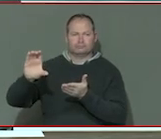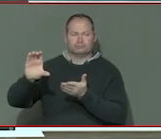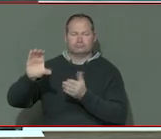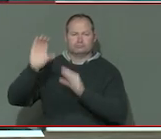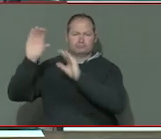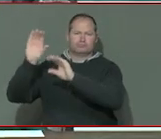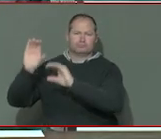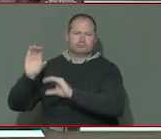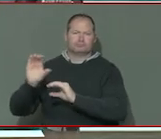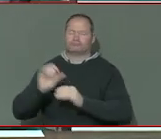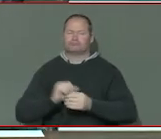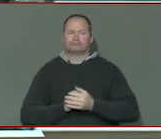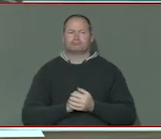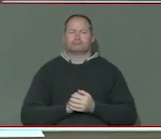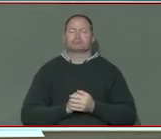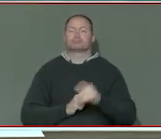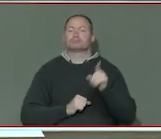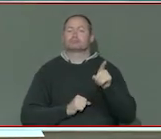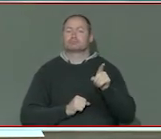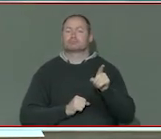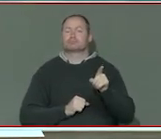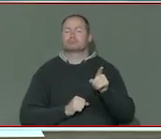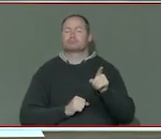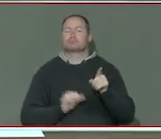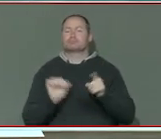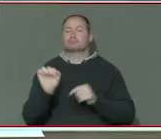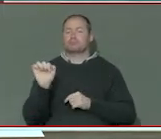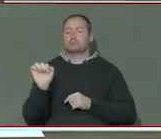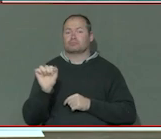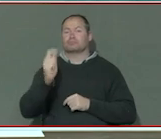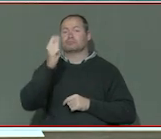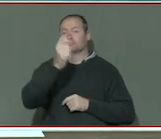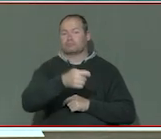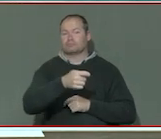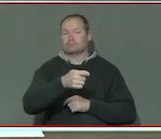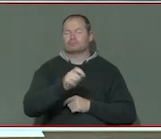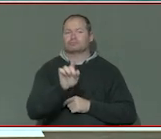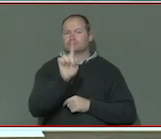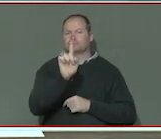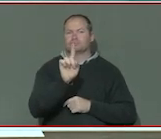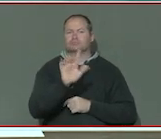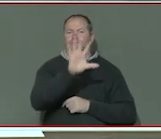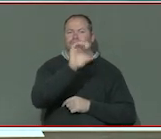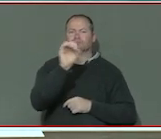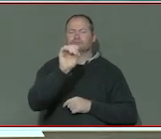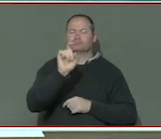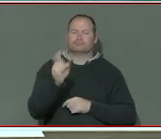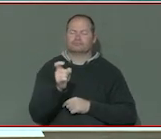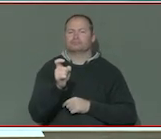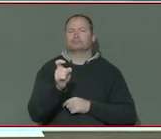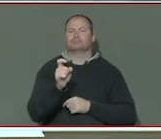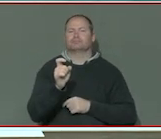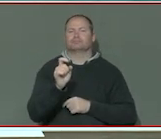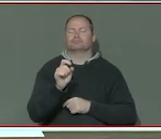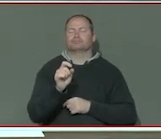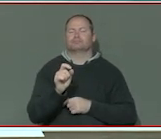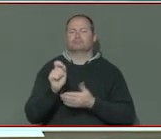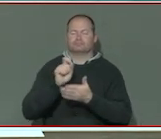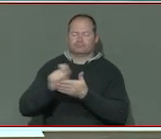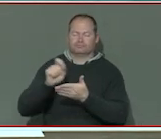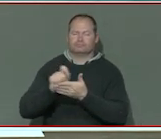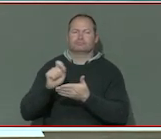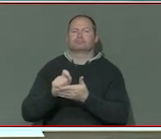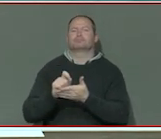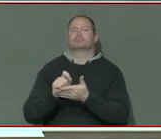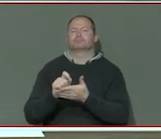So they bought 87,500, but only 50,000 rand was recorded. And they